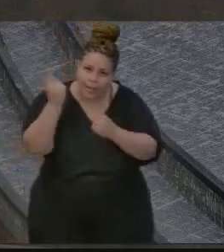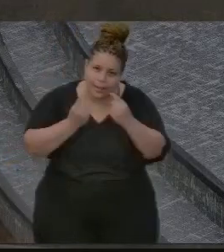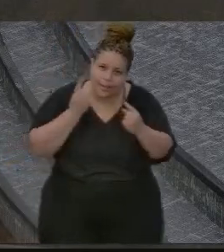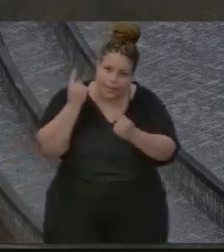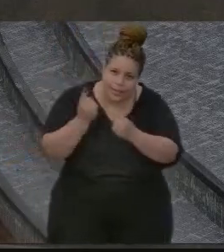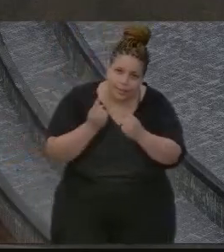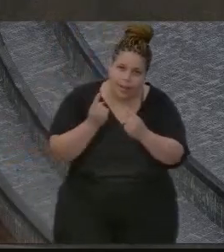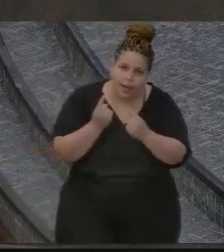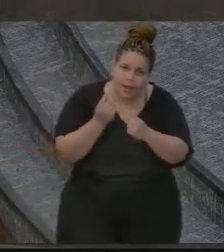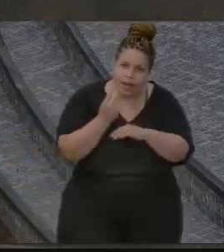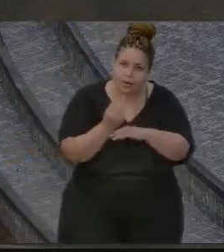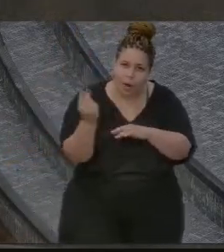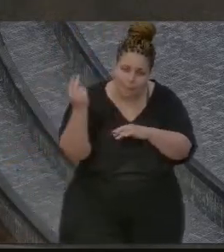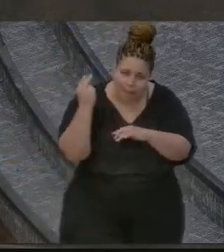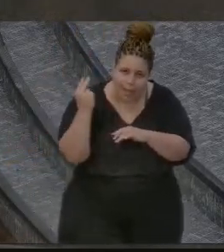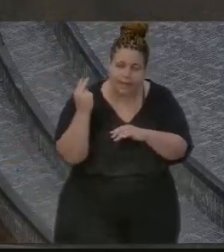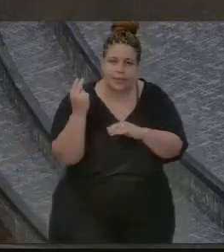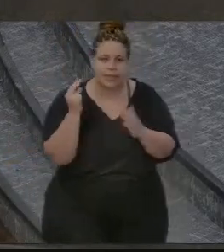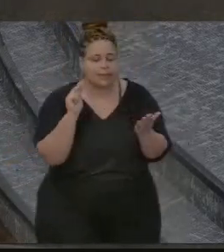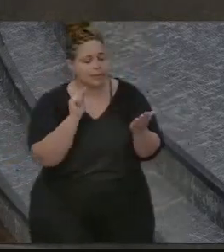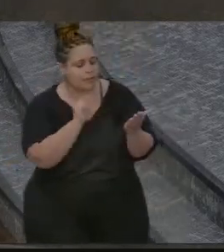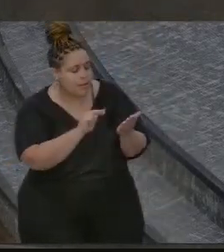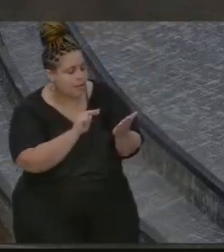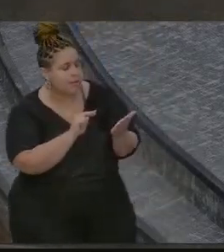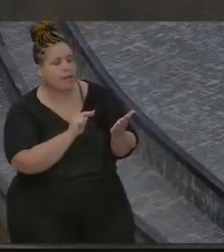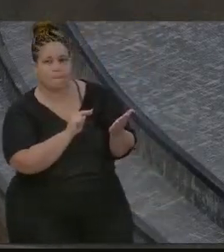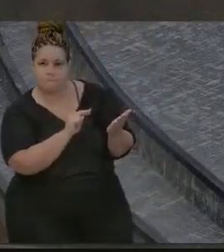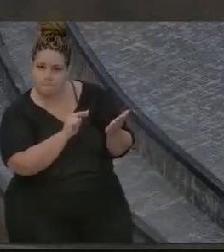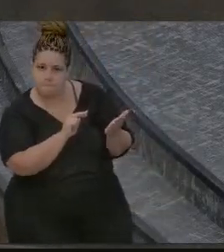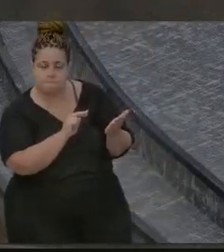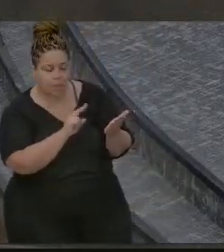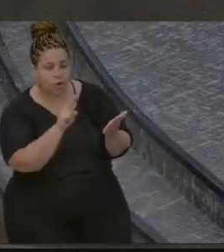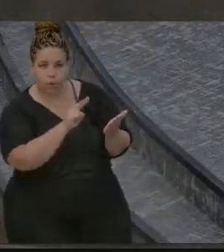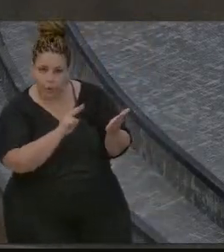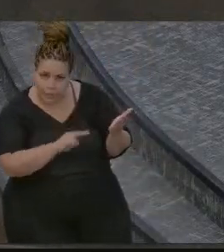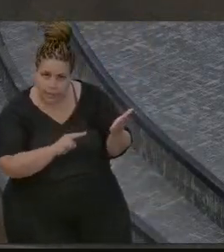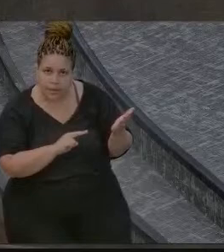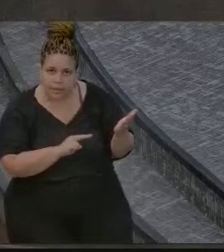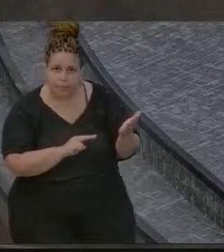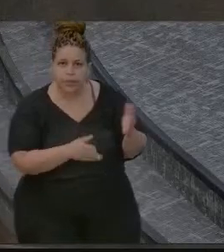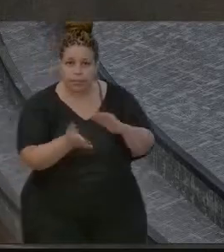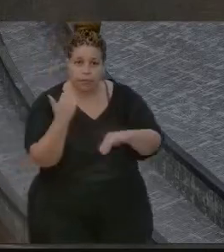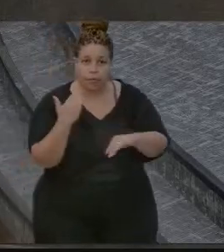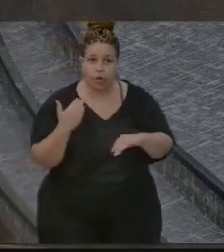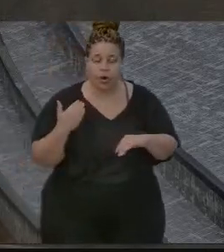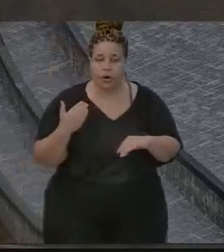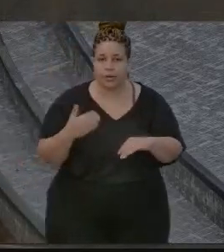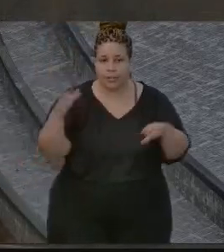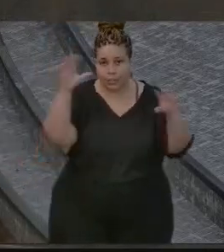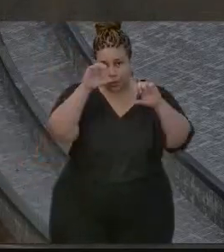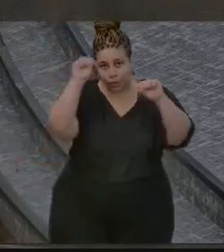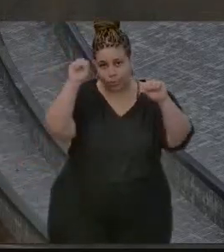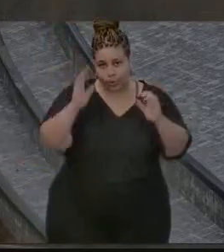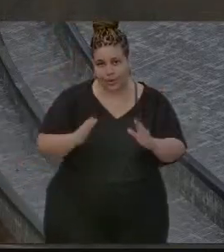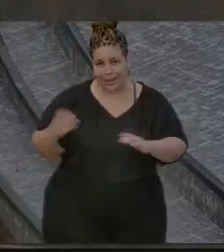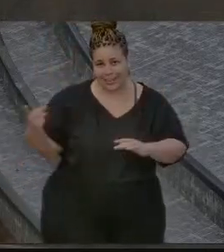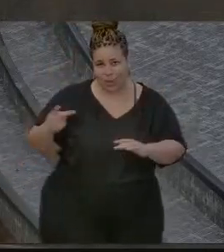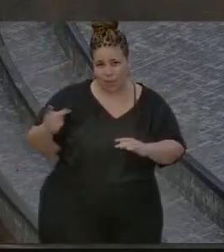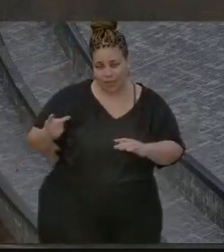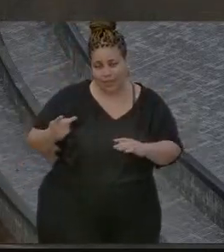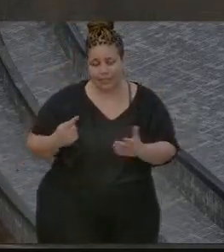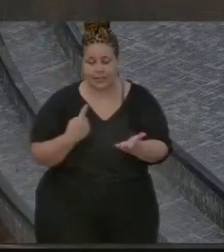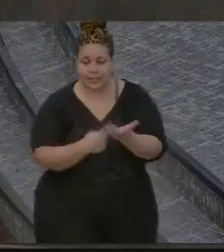you could go back and revisit that. When I spoke with Dr. Thomas, she did mention that they are already doing some things in the school, so there are